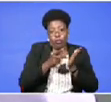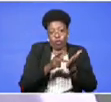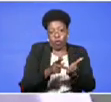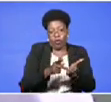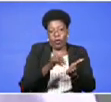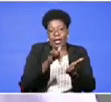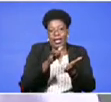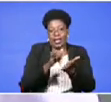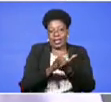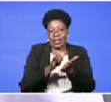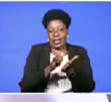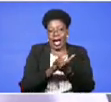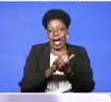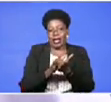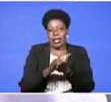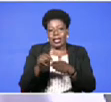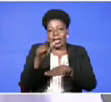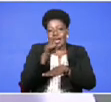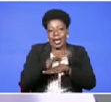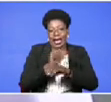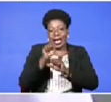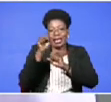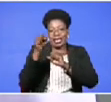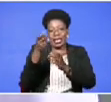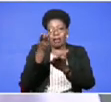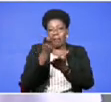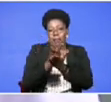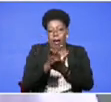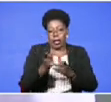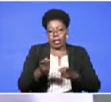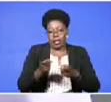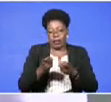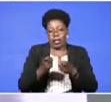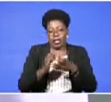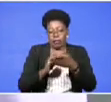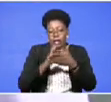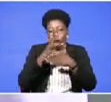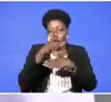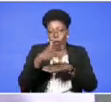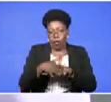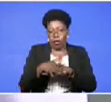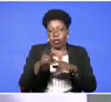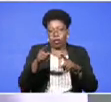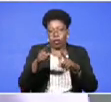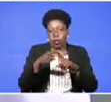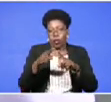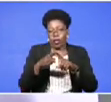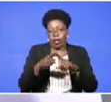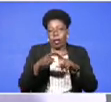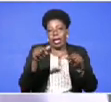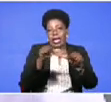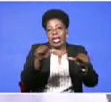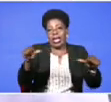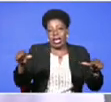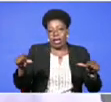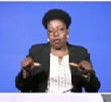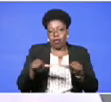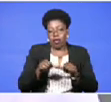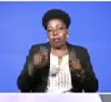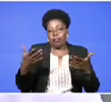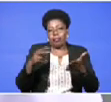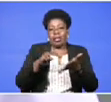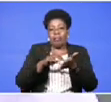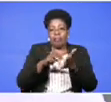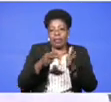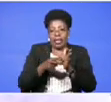National Park, Exuma Keys Land and Sea Park, is providing spillover to the surrounding fishing grounds. That just means that